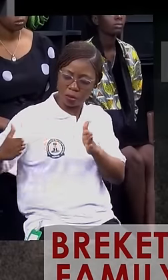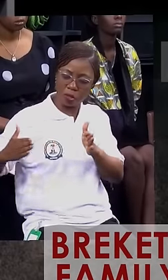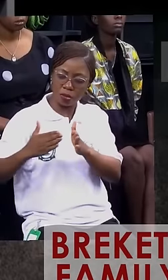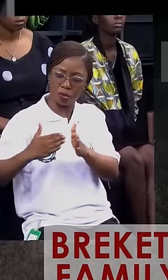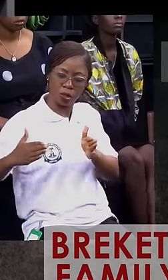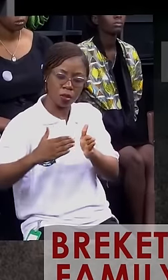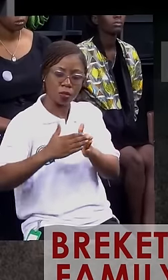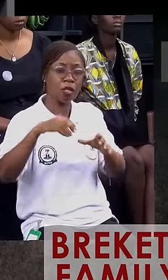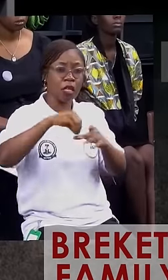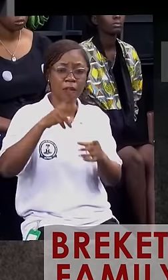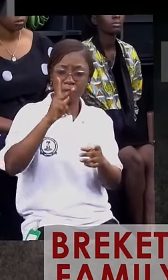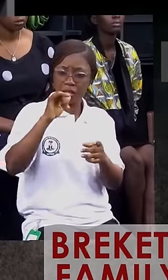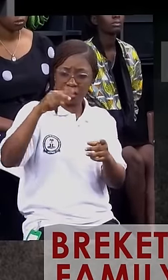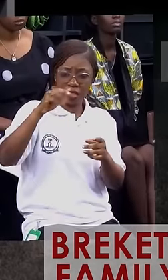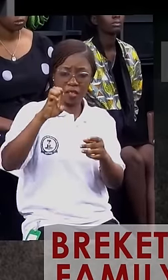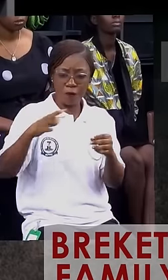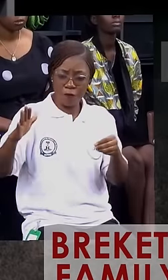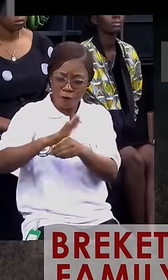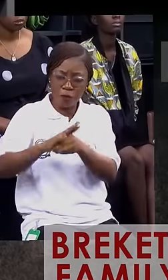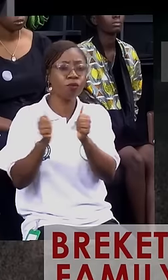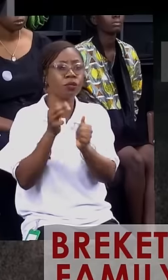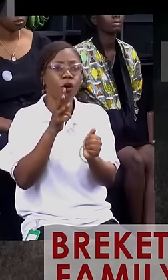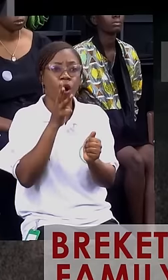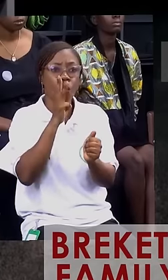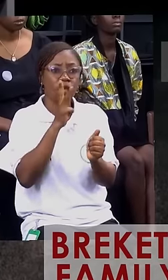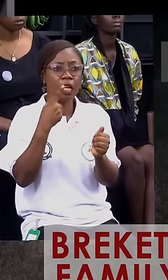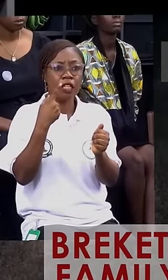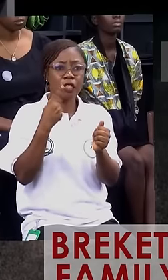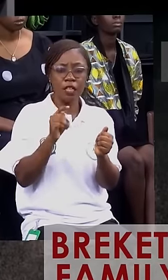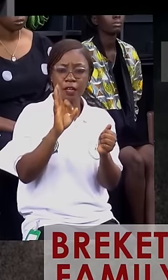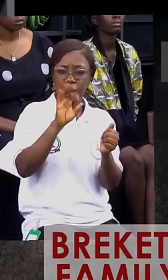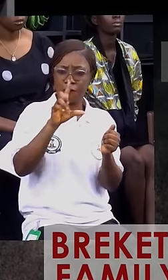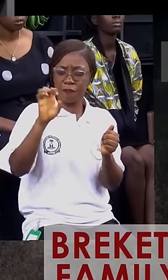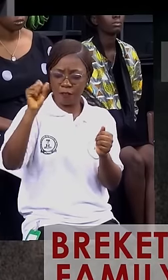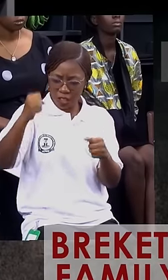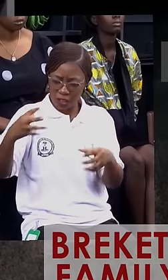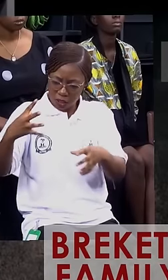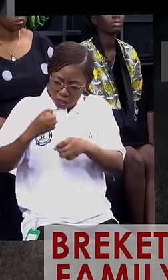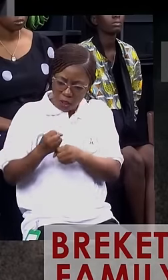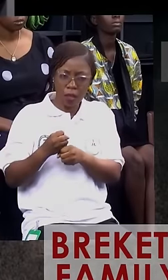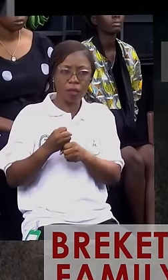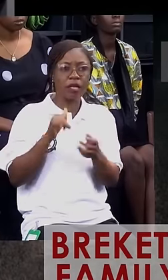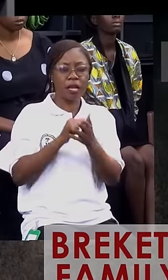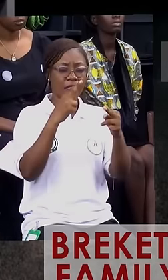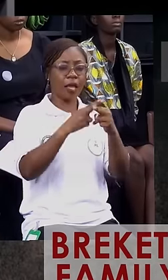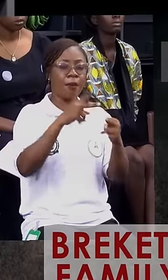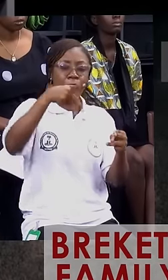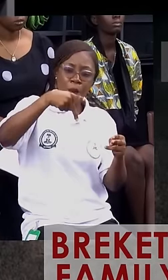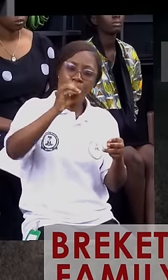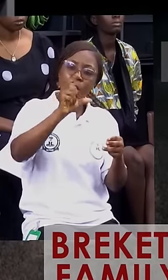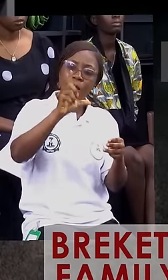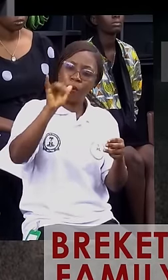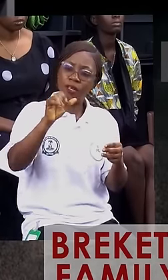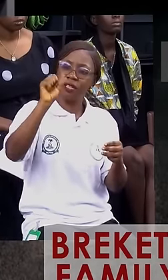is filled with water. So the real flesh is taken by those spaces. We call it polycystic disease.